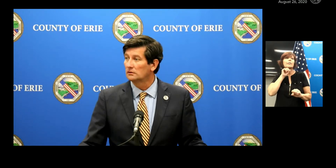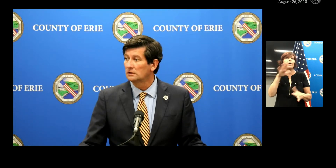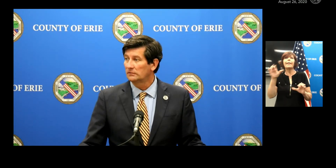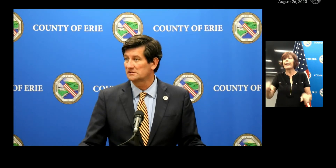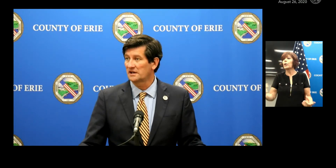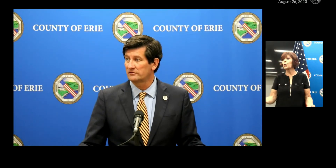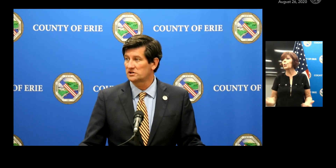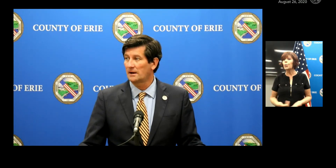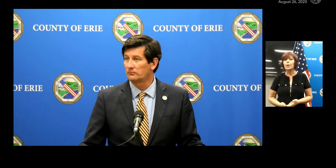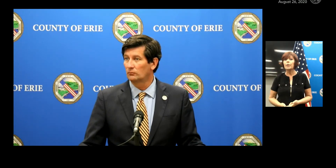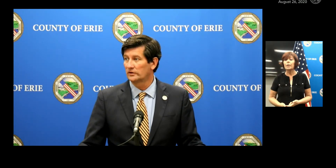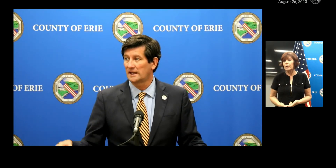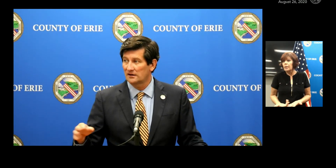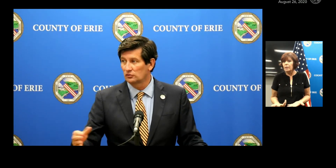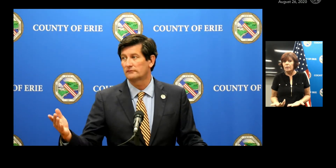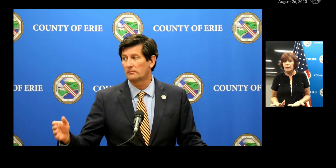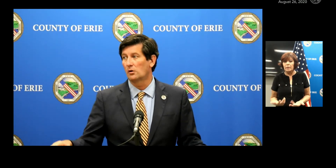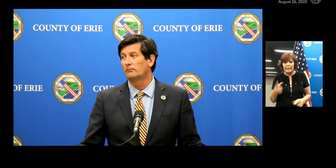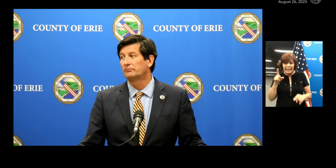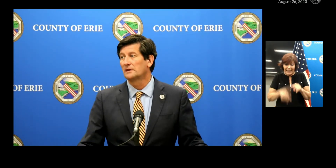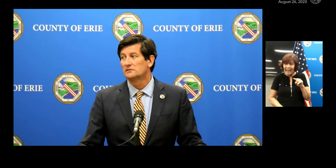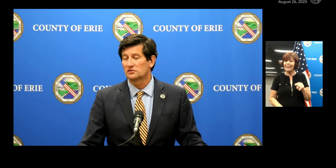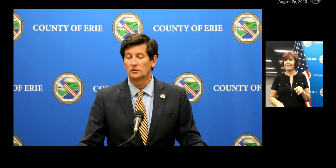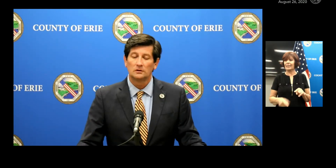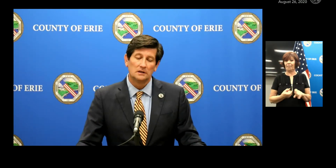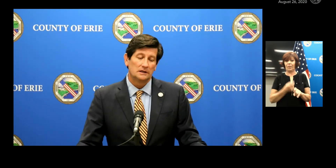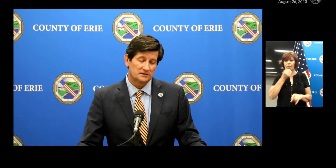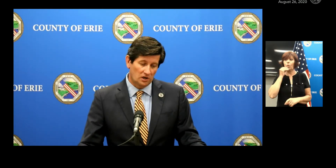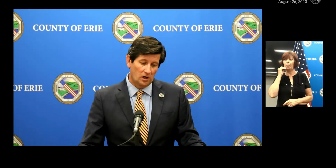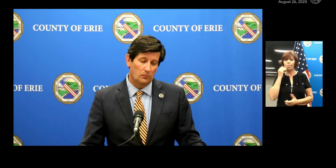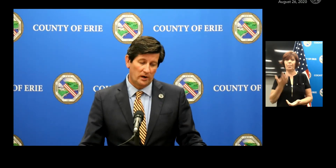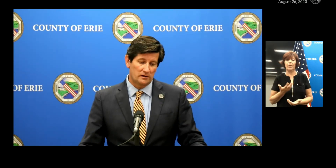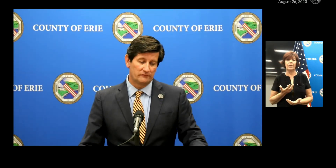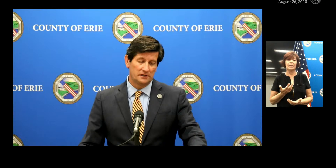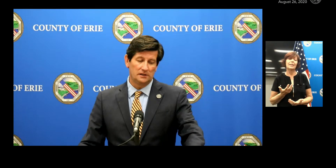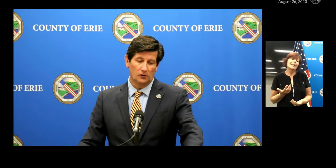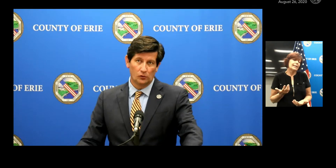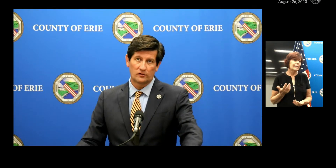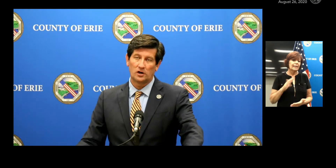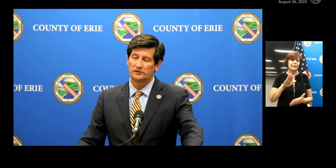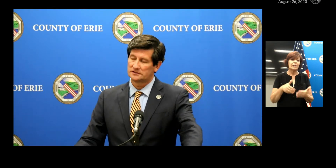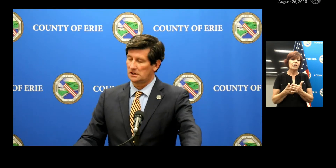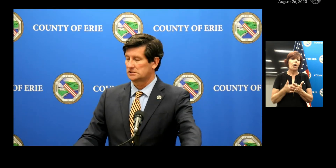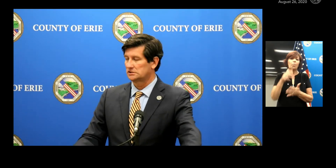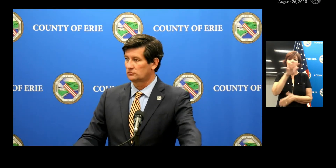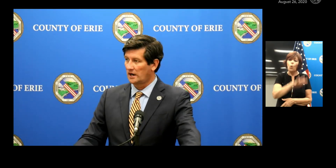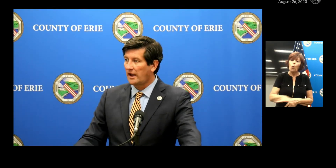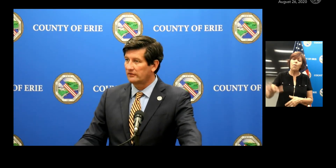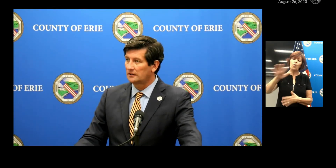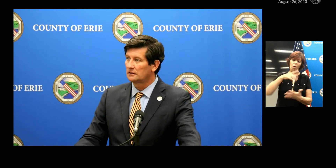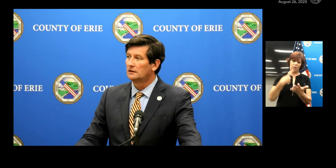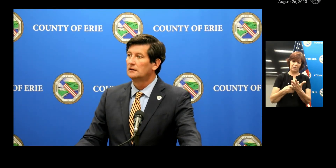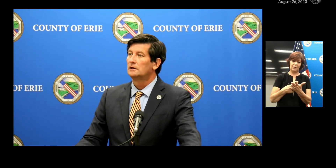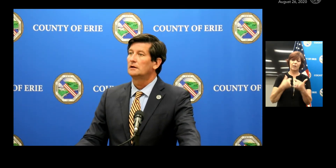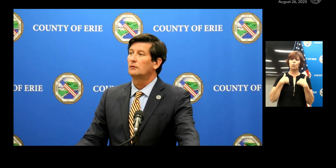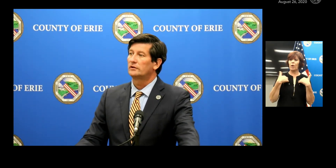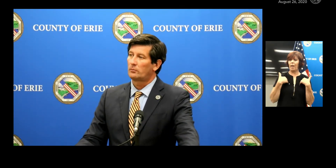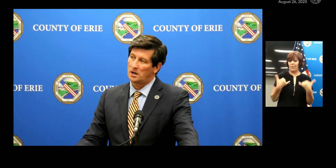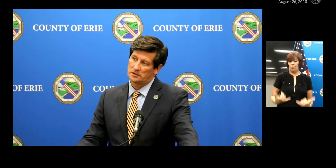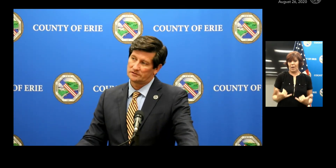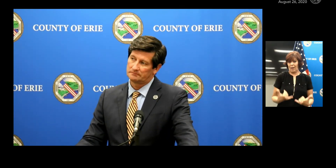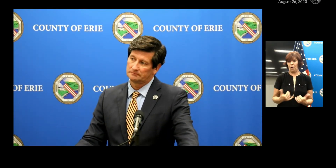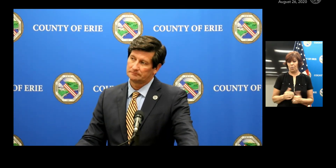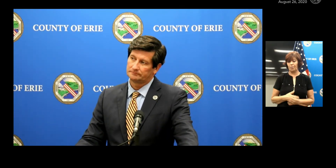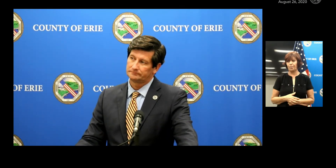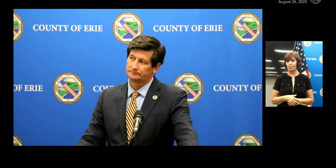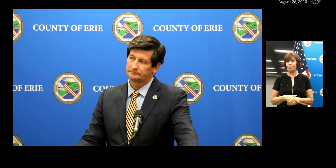do because they have a job where they can't do it from home. So it's all part of the overall discussions we're having with our